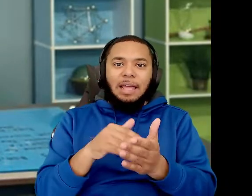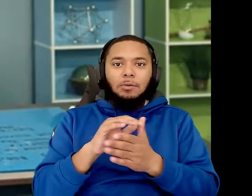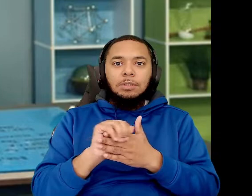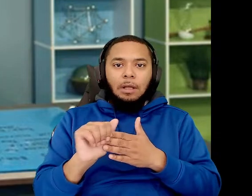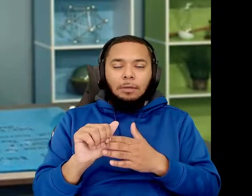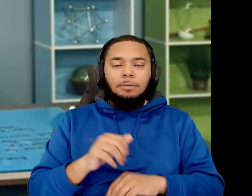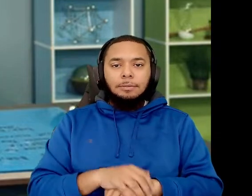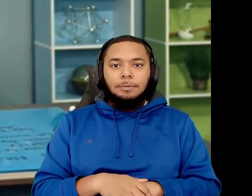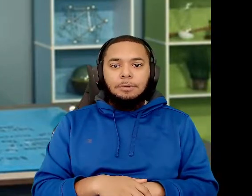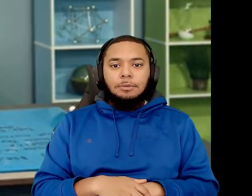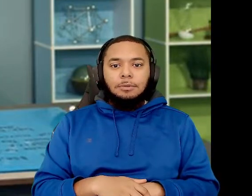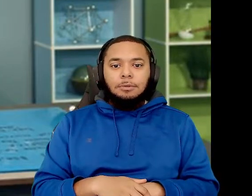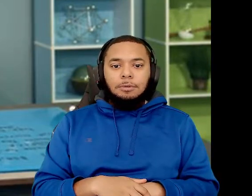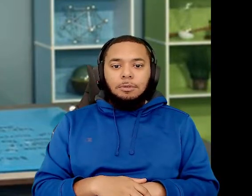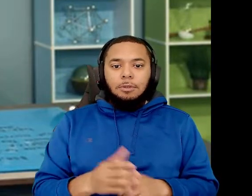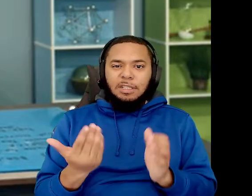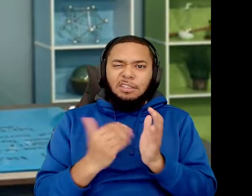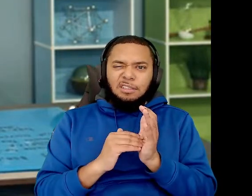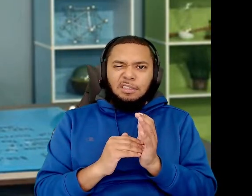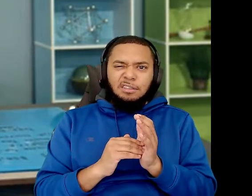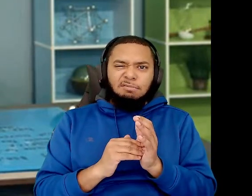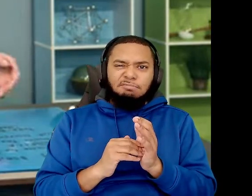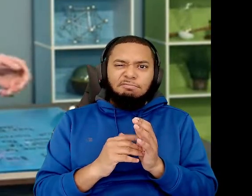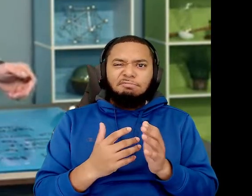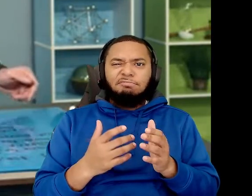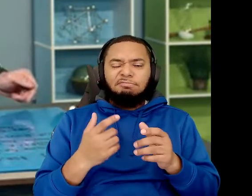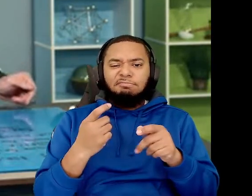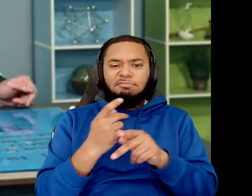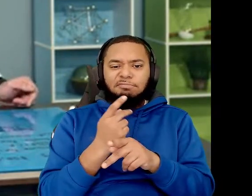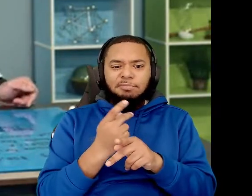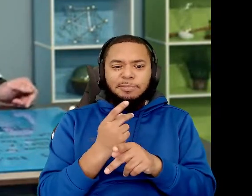no deduction here. That's okay.